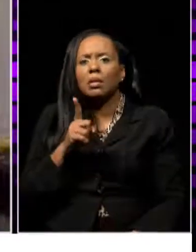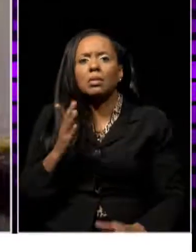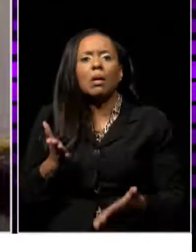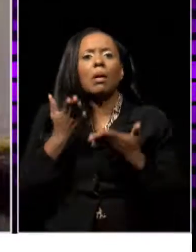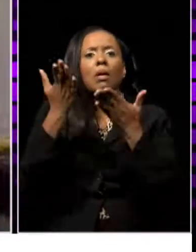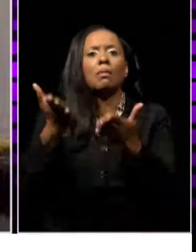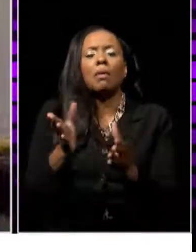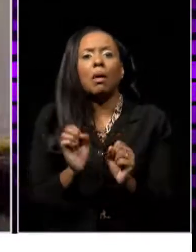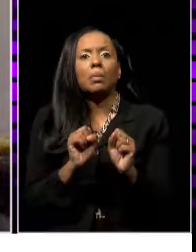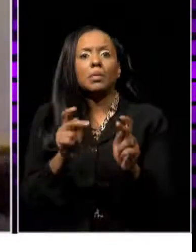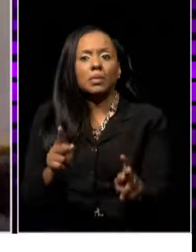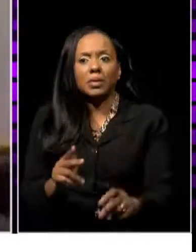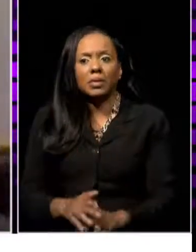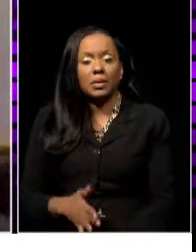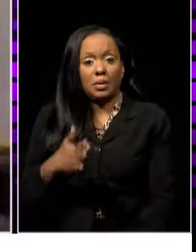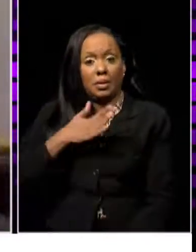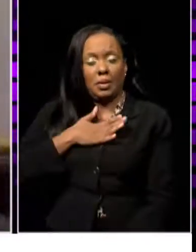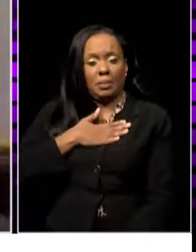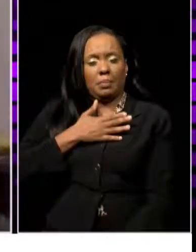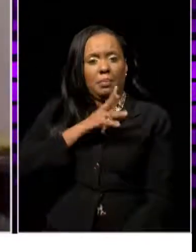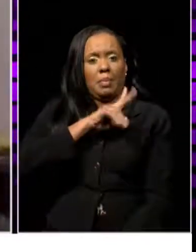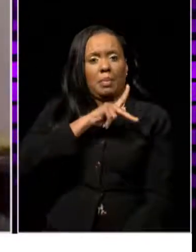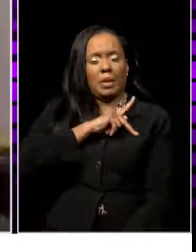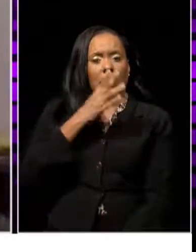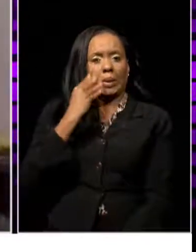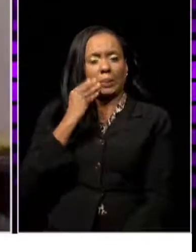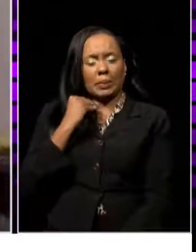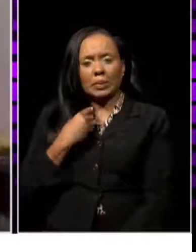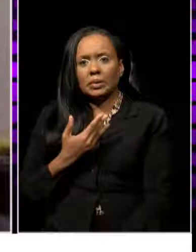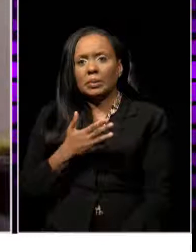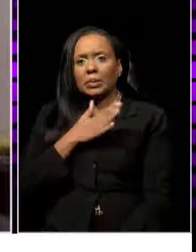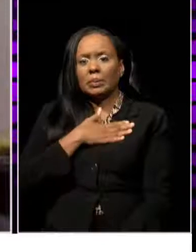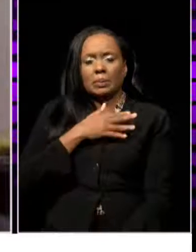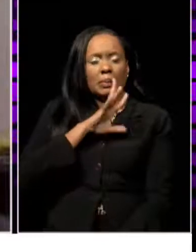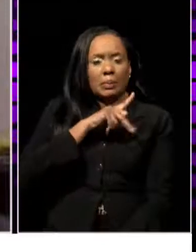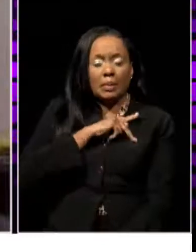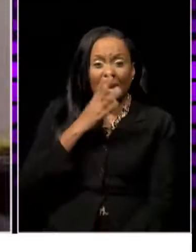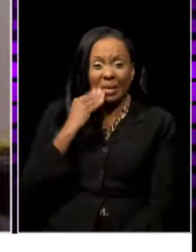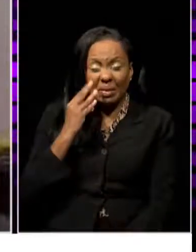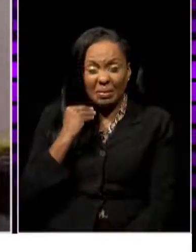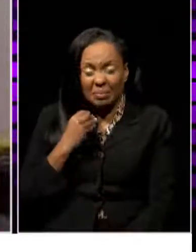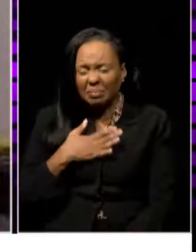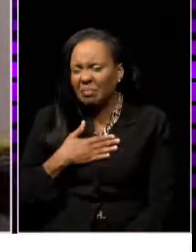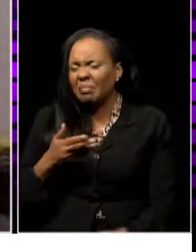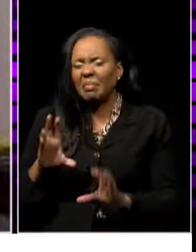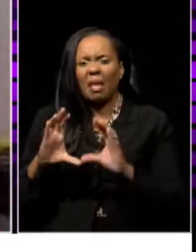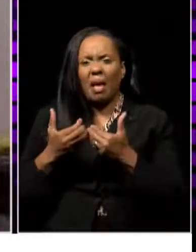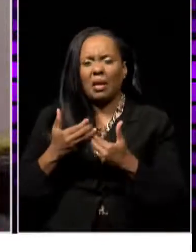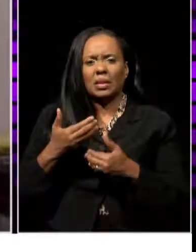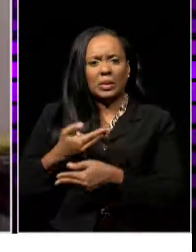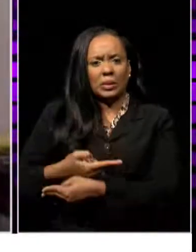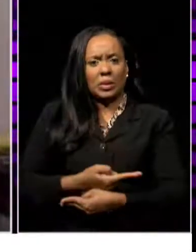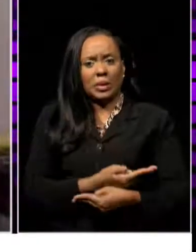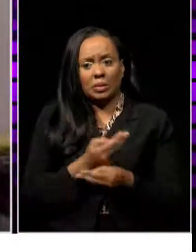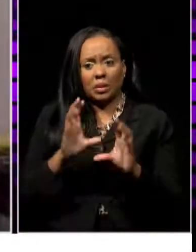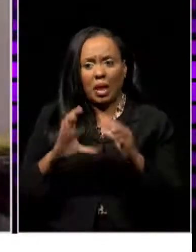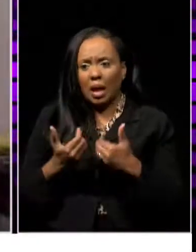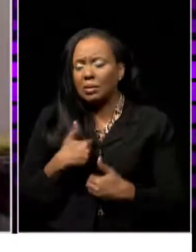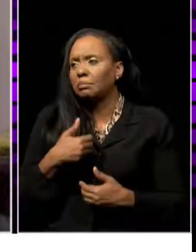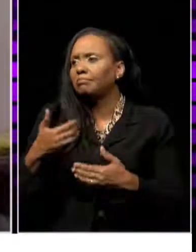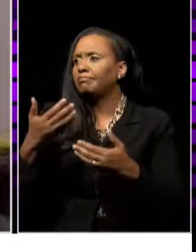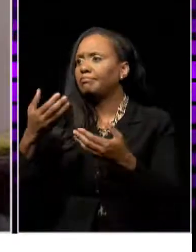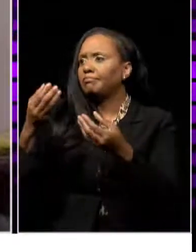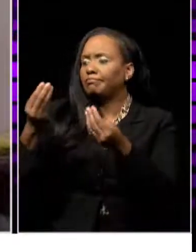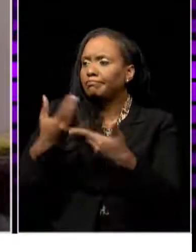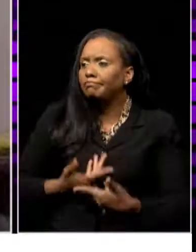way. I will speak from my personal experience. The class that I had in nursery, I was given the opportunity